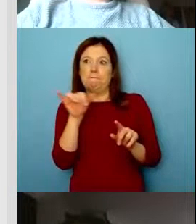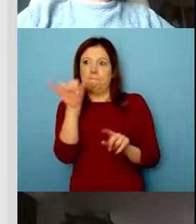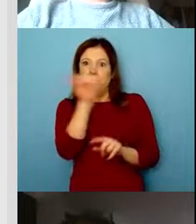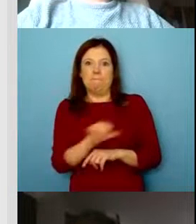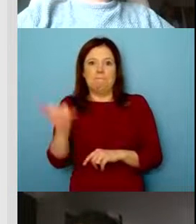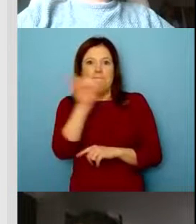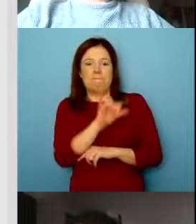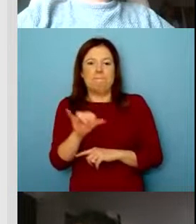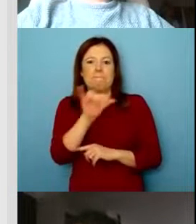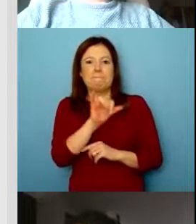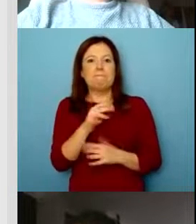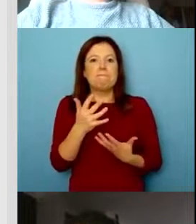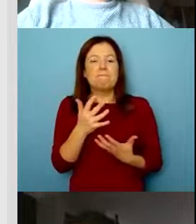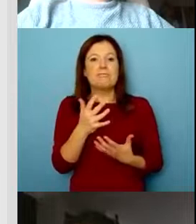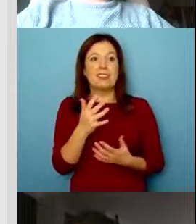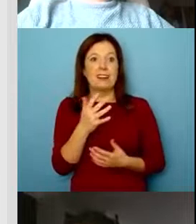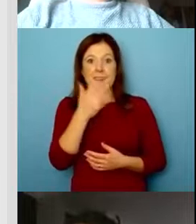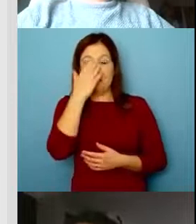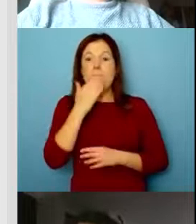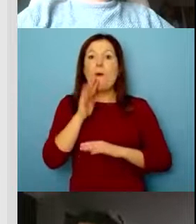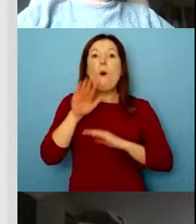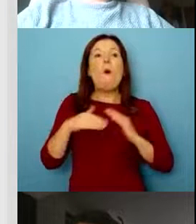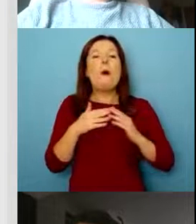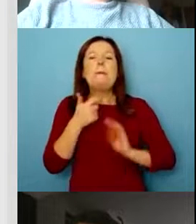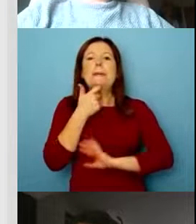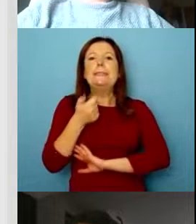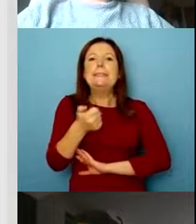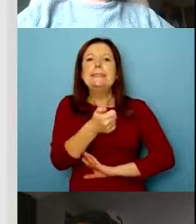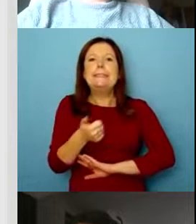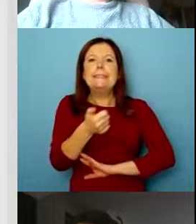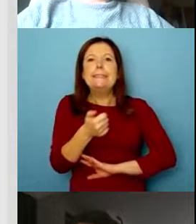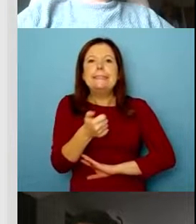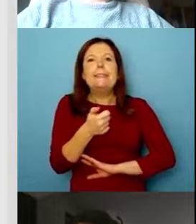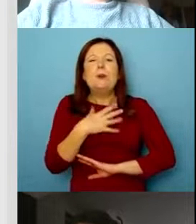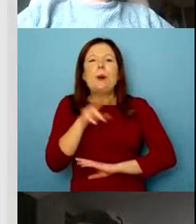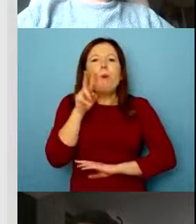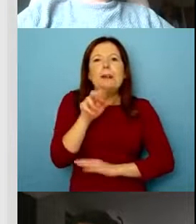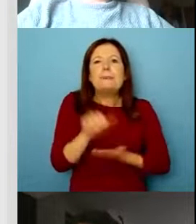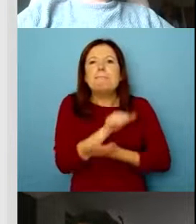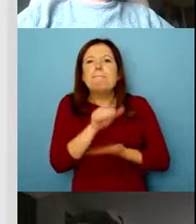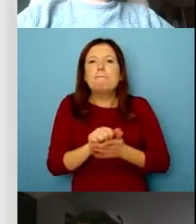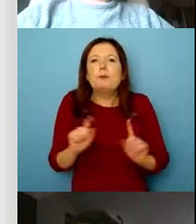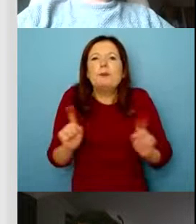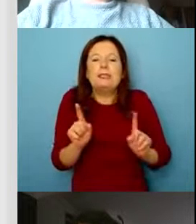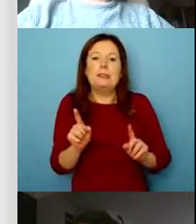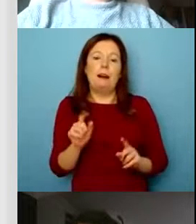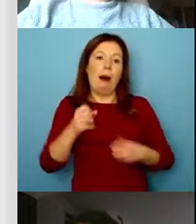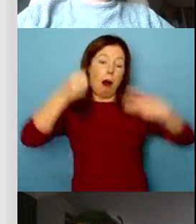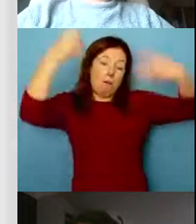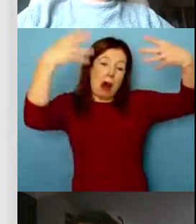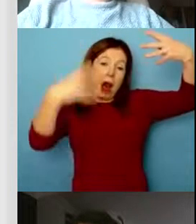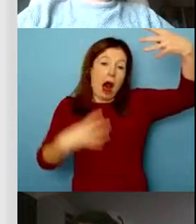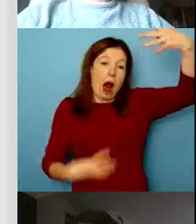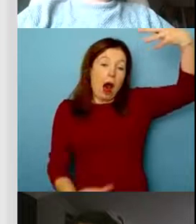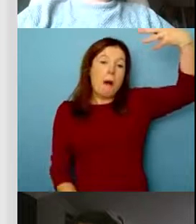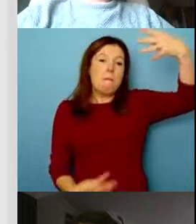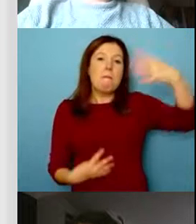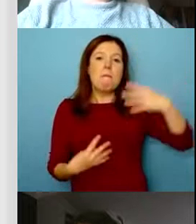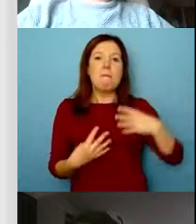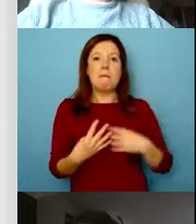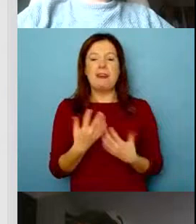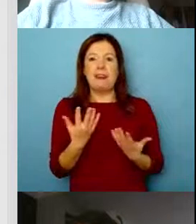viewing that they like sometimes, because they need to wade through lots and lots of content in order to find the right kind of content for themselves that has the right